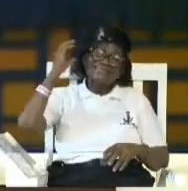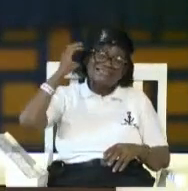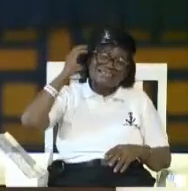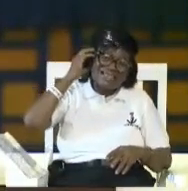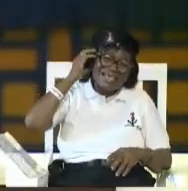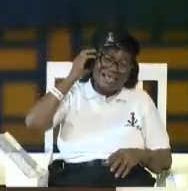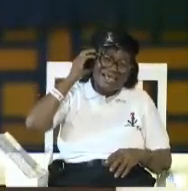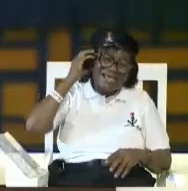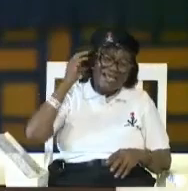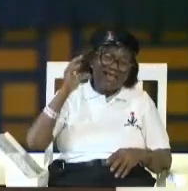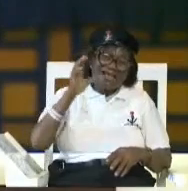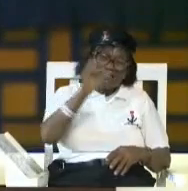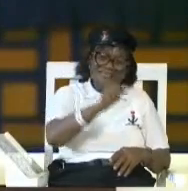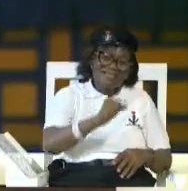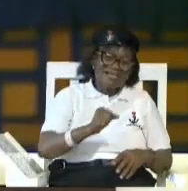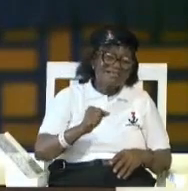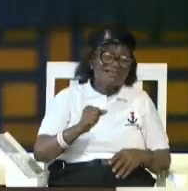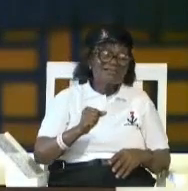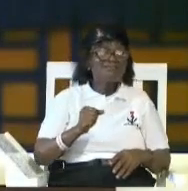Take note of that.